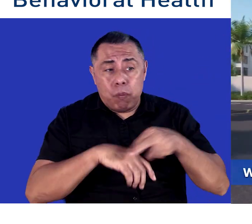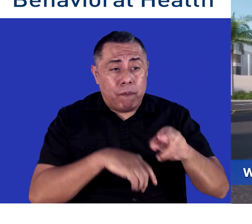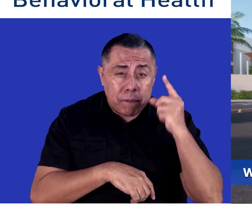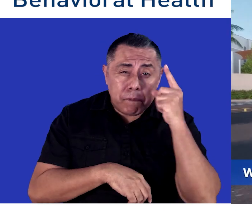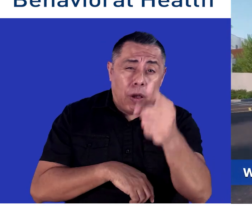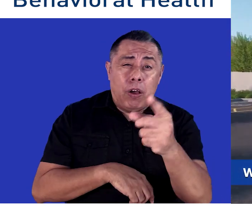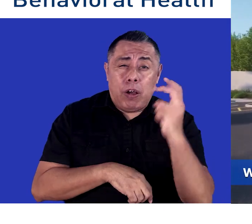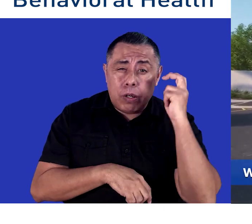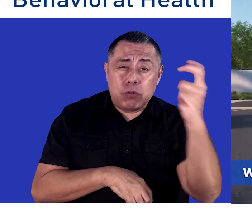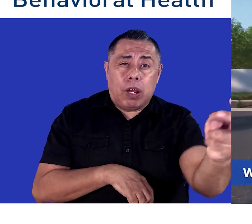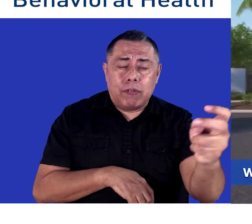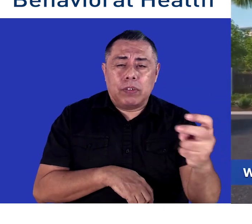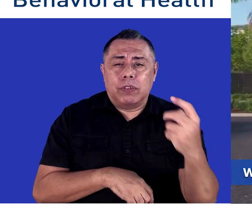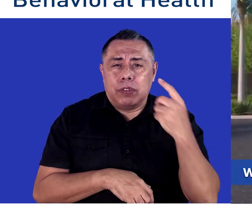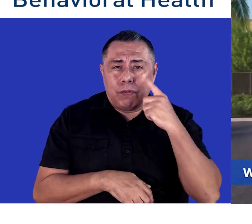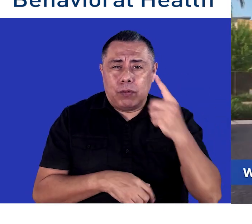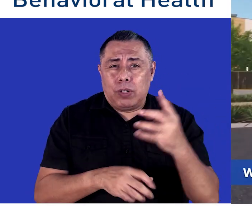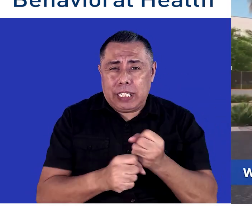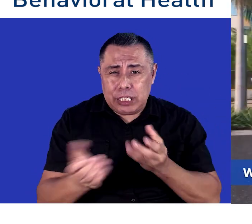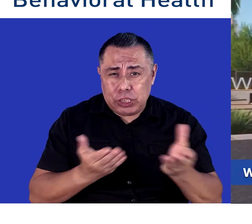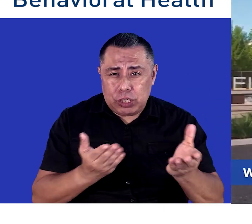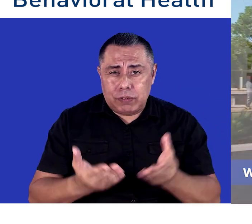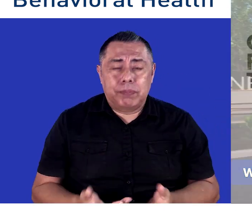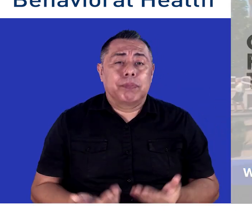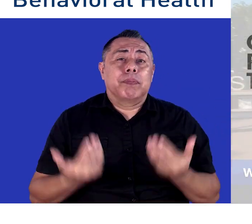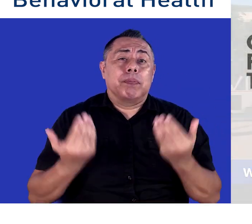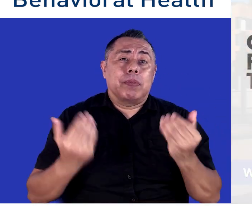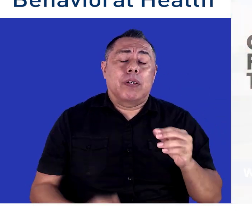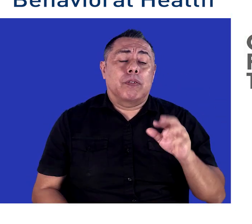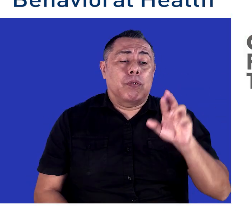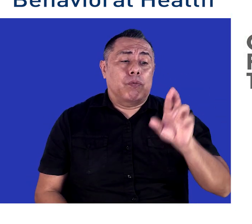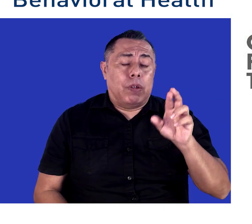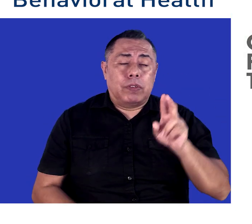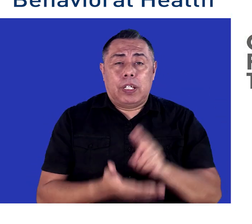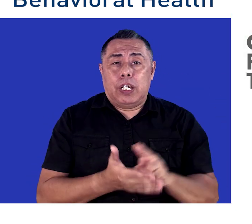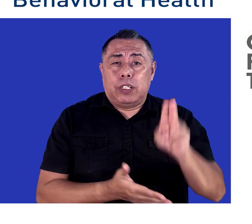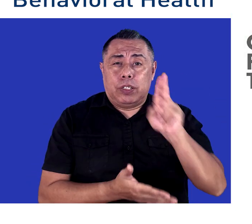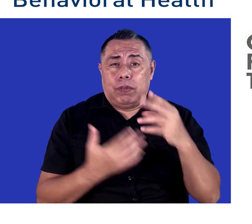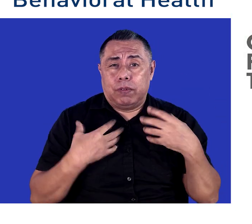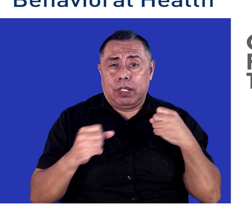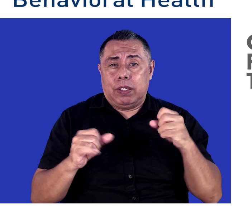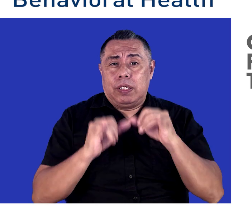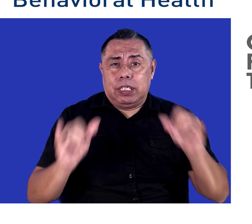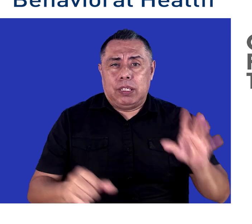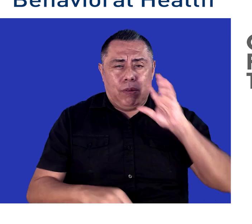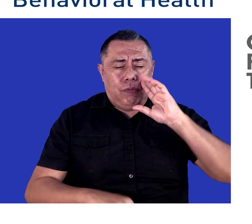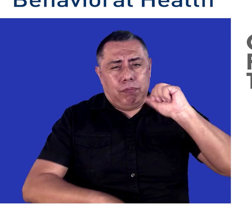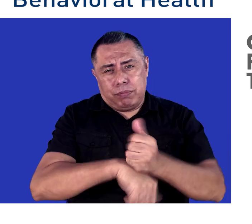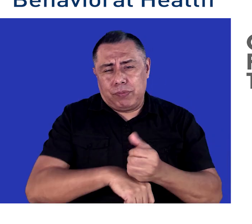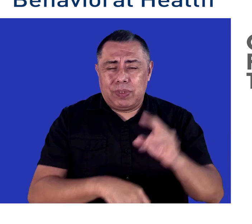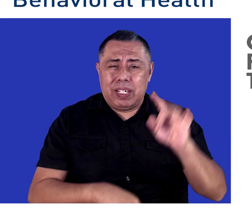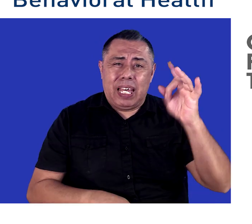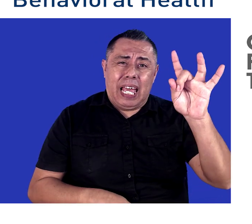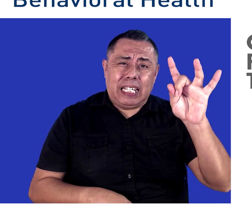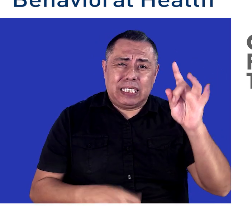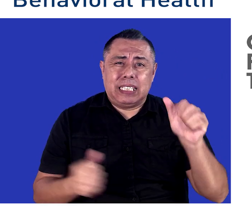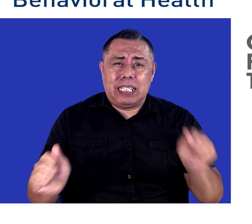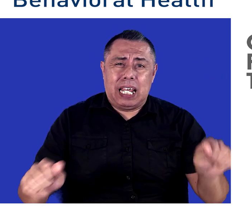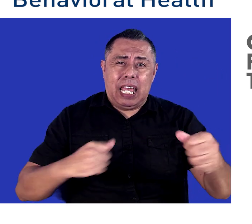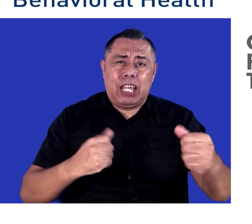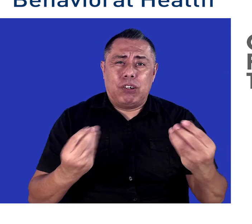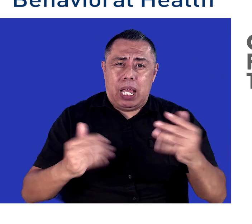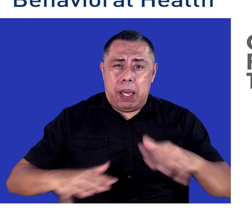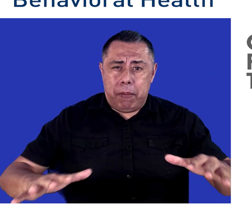out-of-county referrals in order to respond. Riverside University Health System is creating an